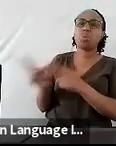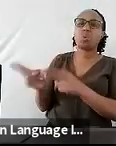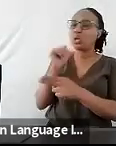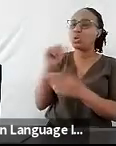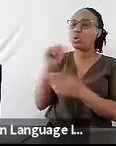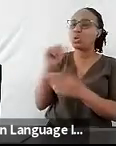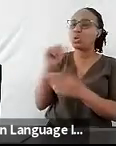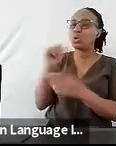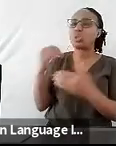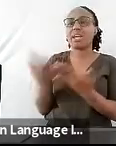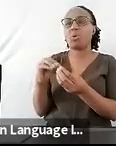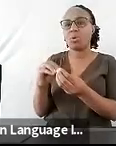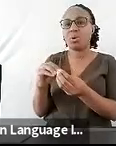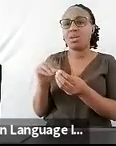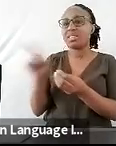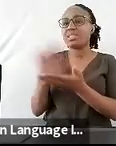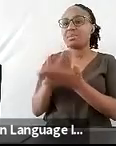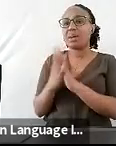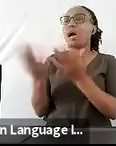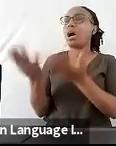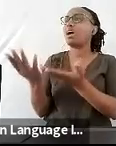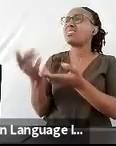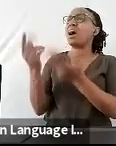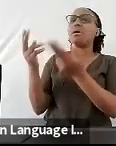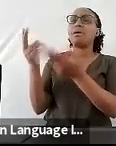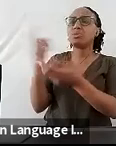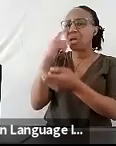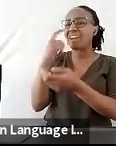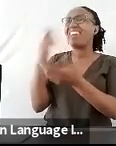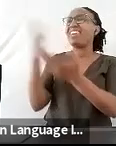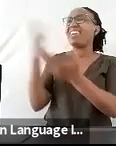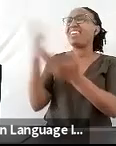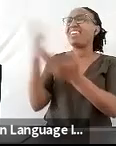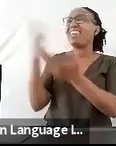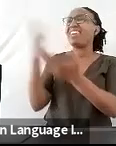over there. And from an advocacy perspective, it's like,